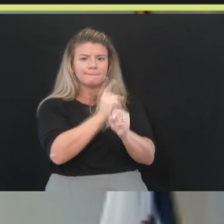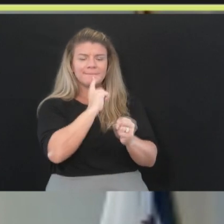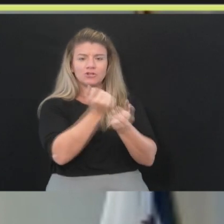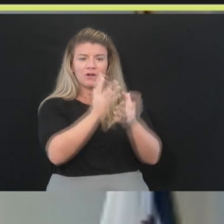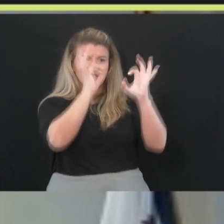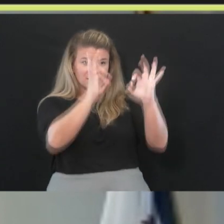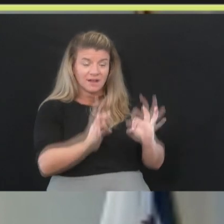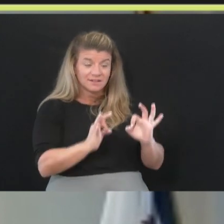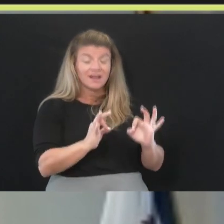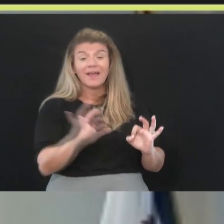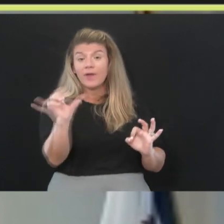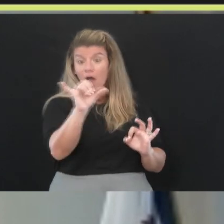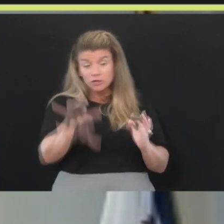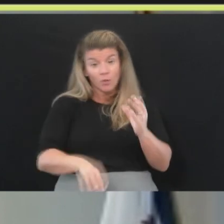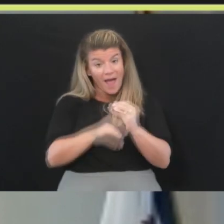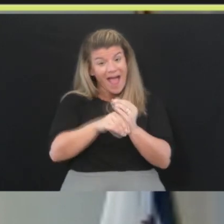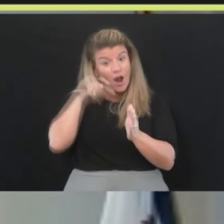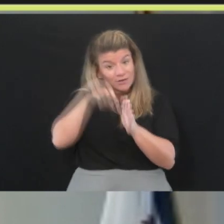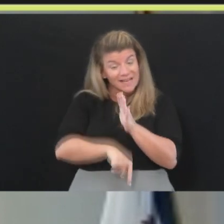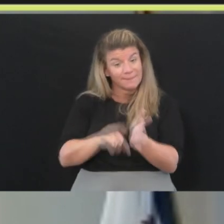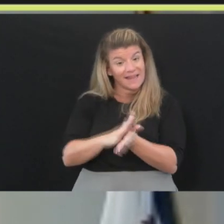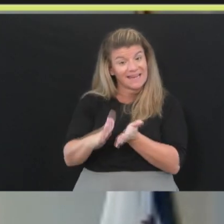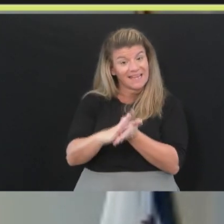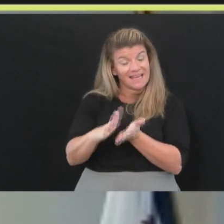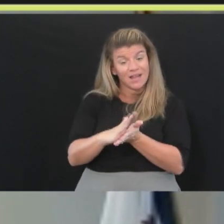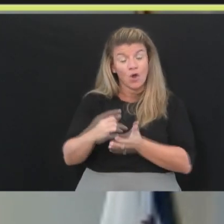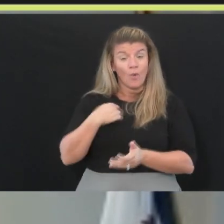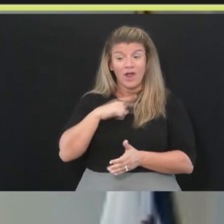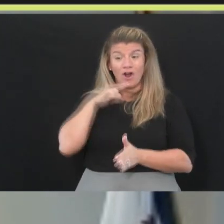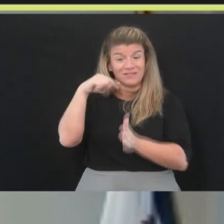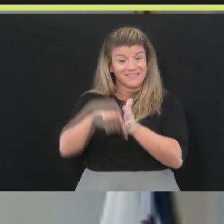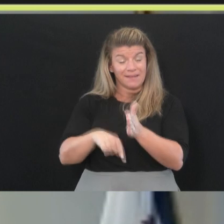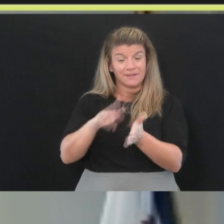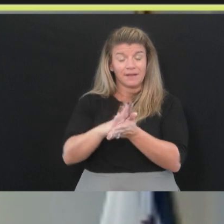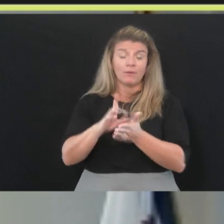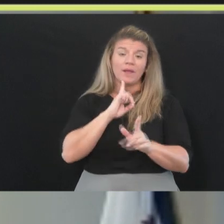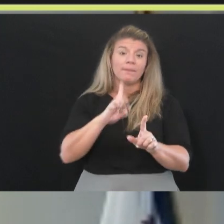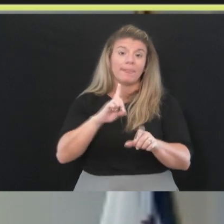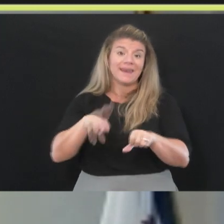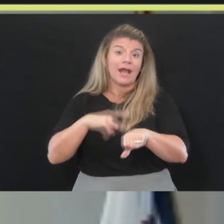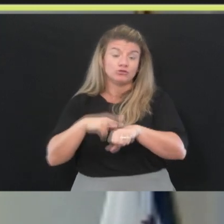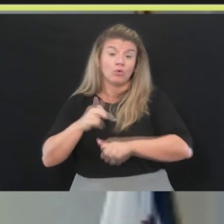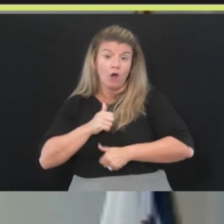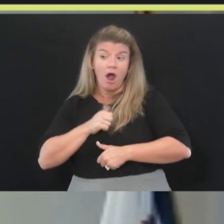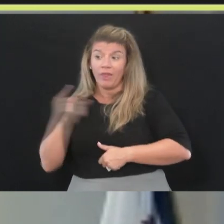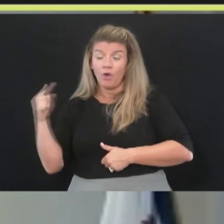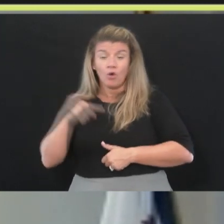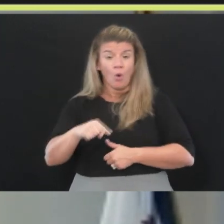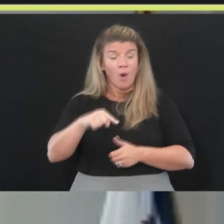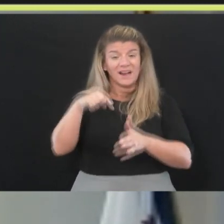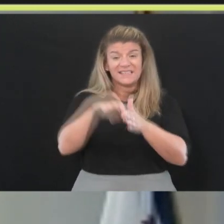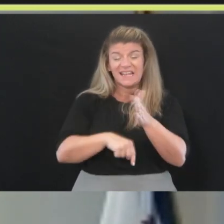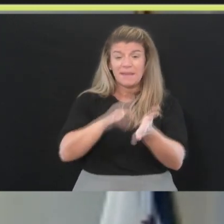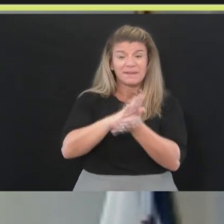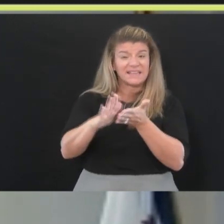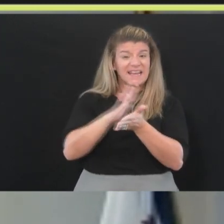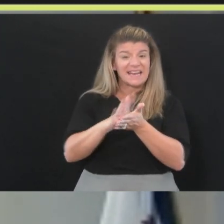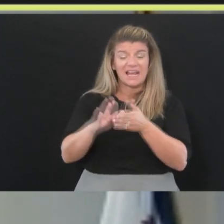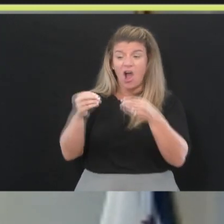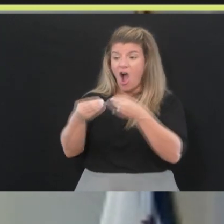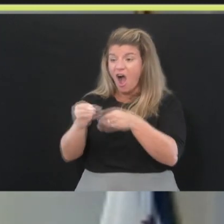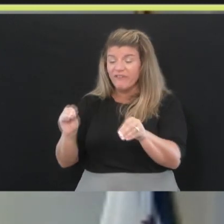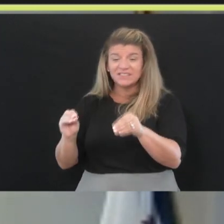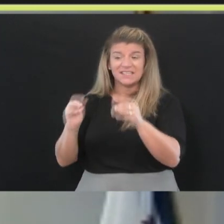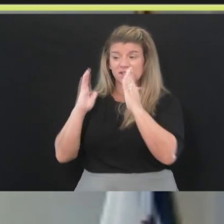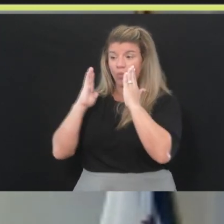cleaning piece, we're deep cleaning, or the Guard is primarily deep cleaning wings at a time, offices